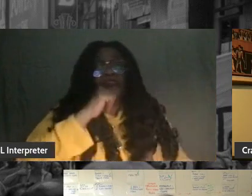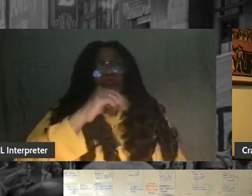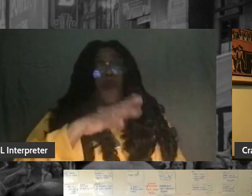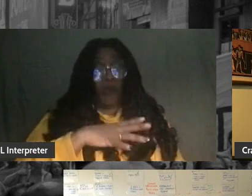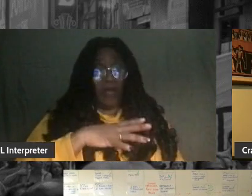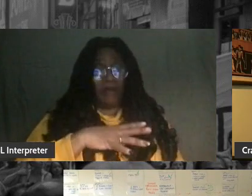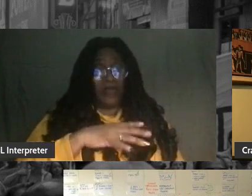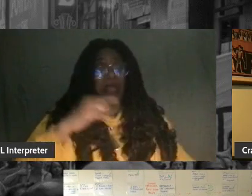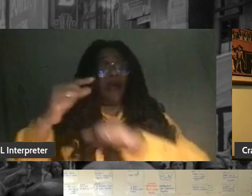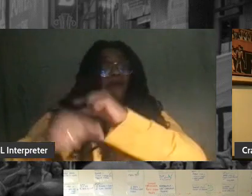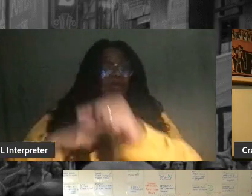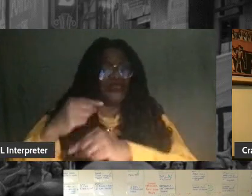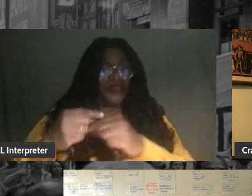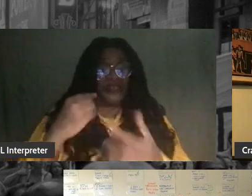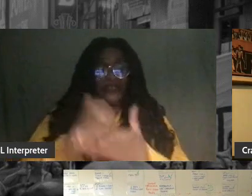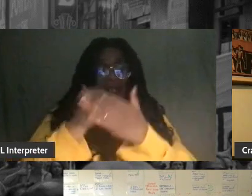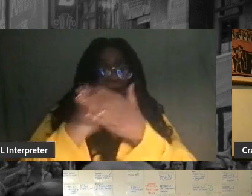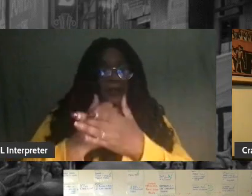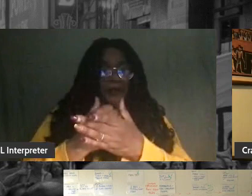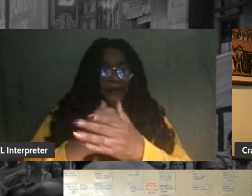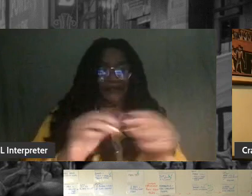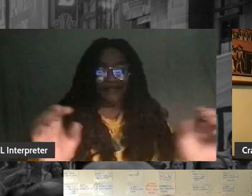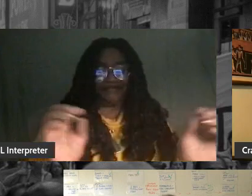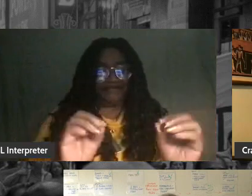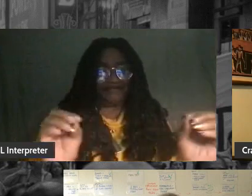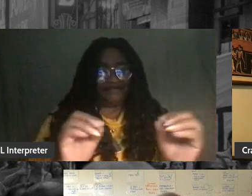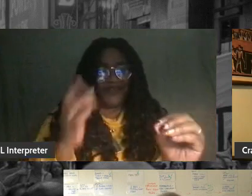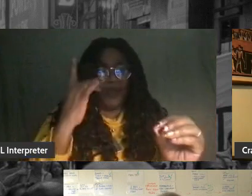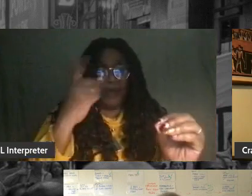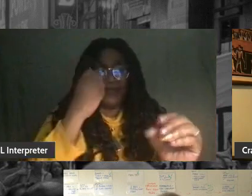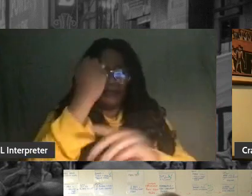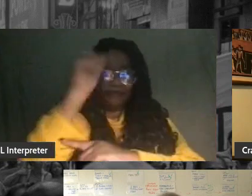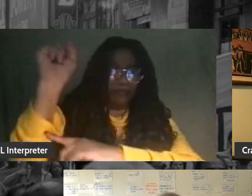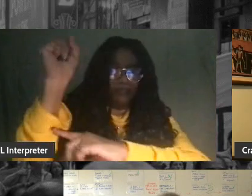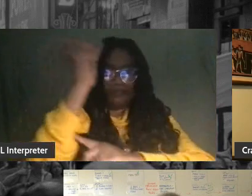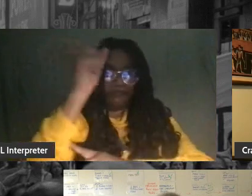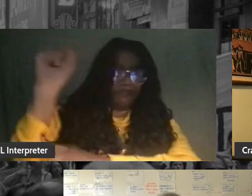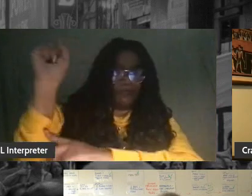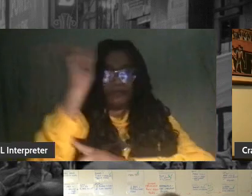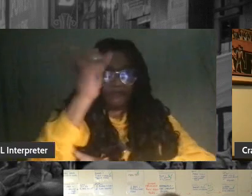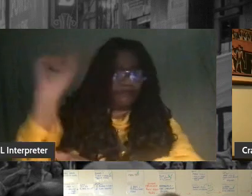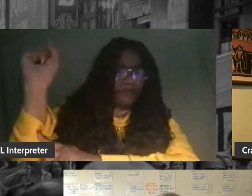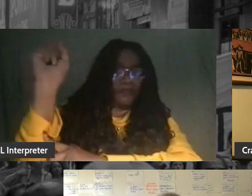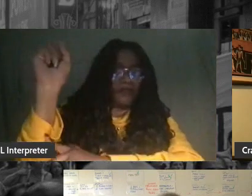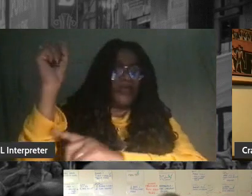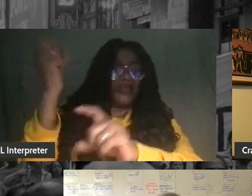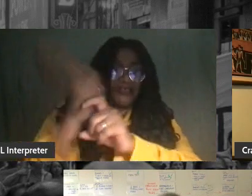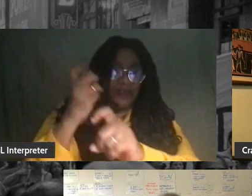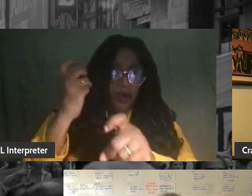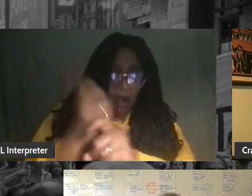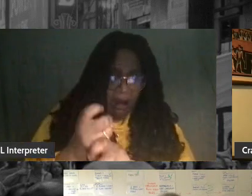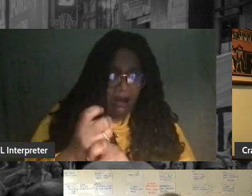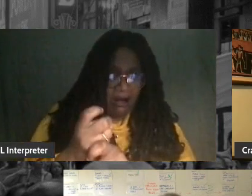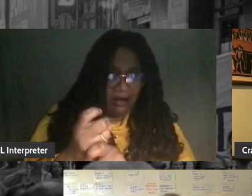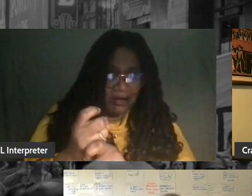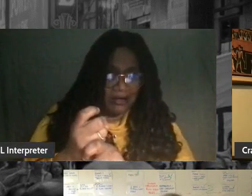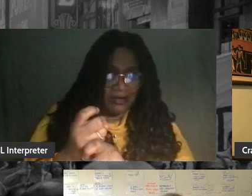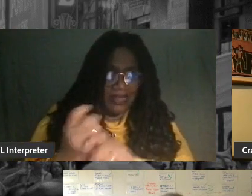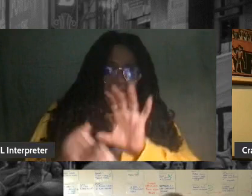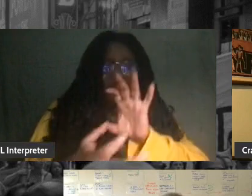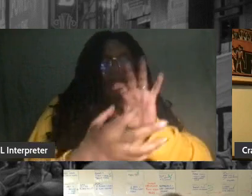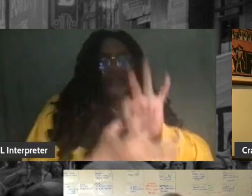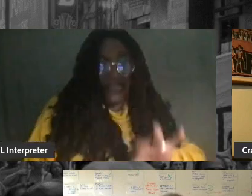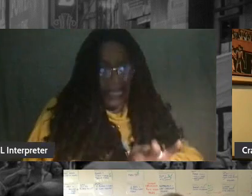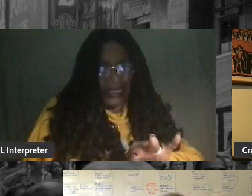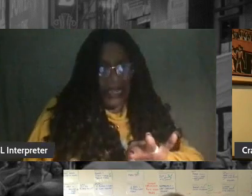help other women because they had to fight so hard to get into the rooms that they were in, that they felt